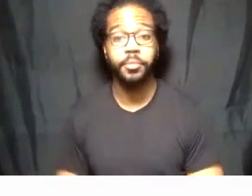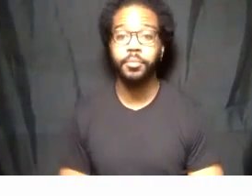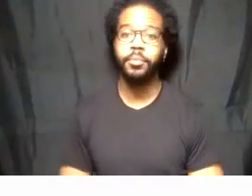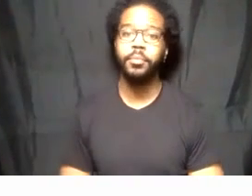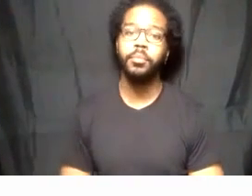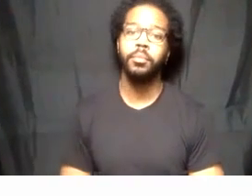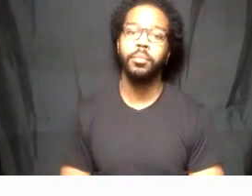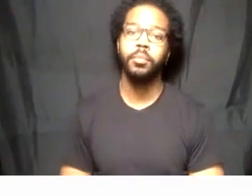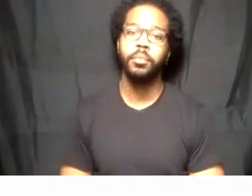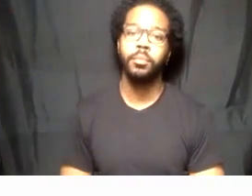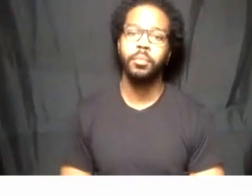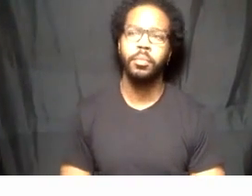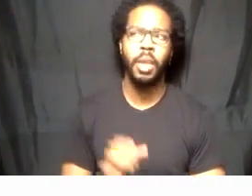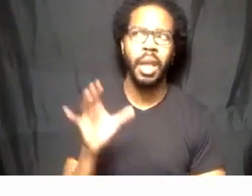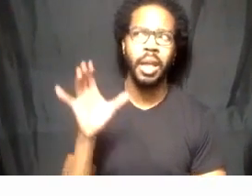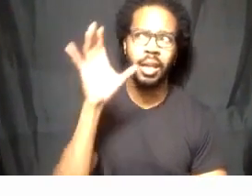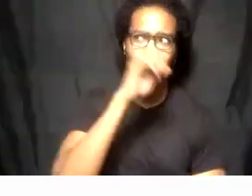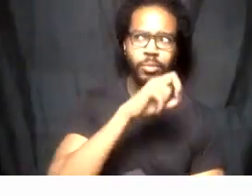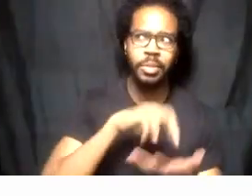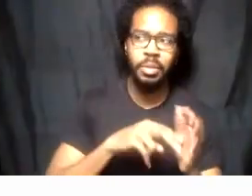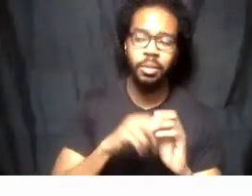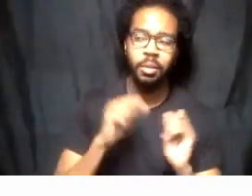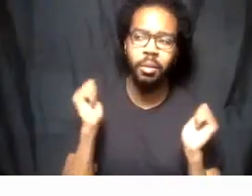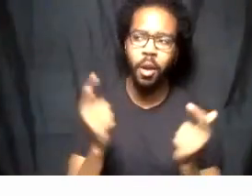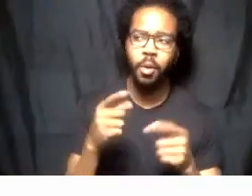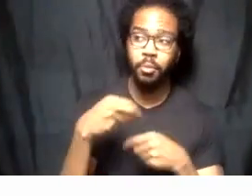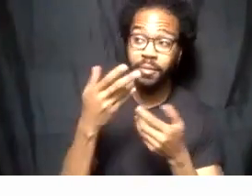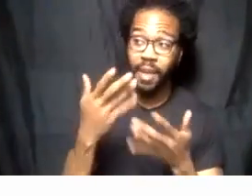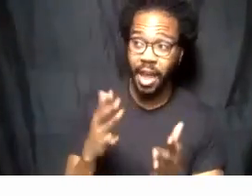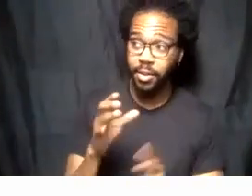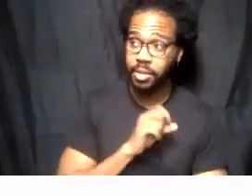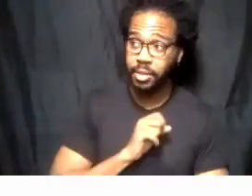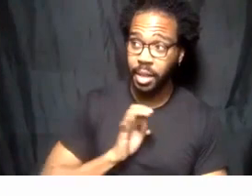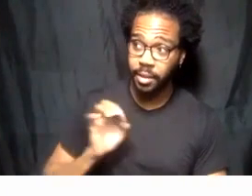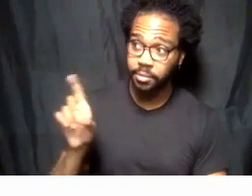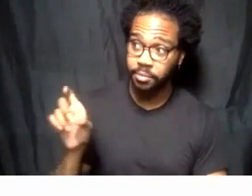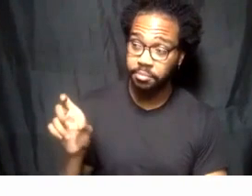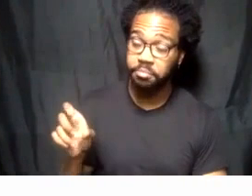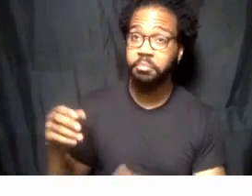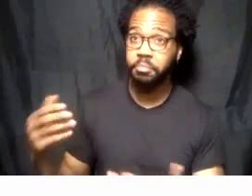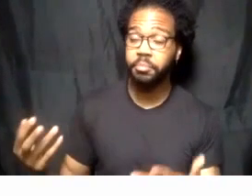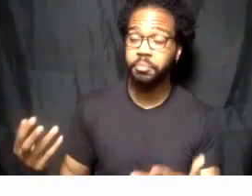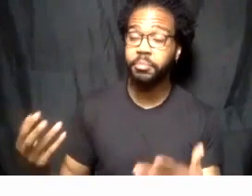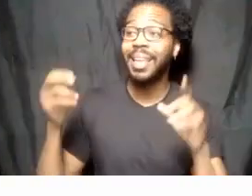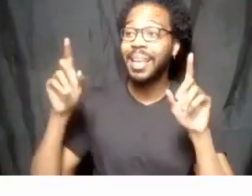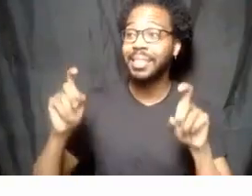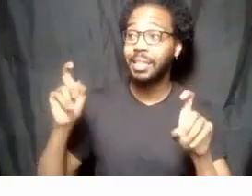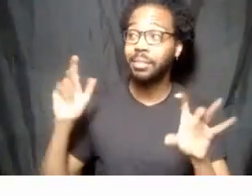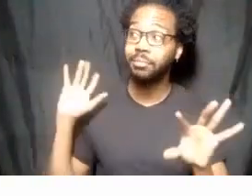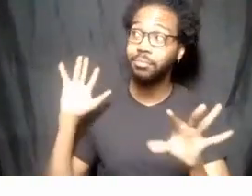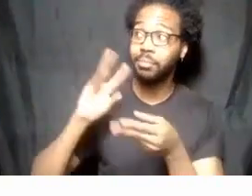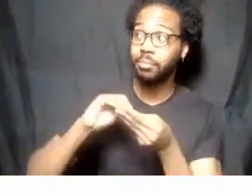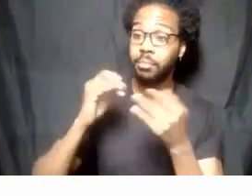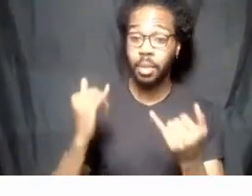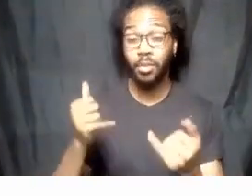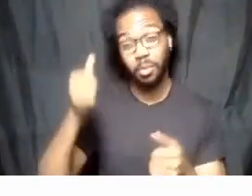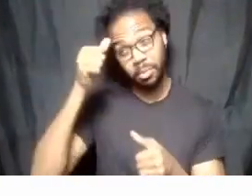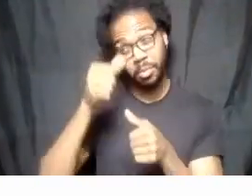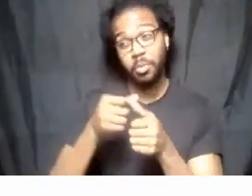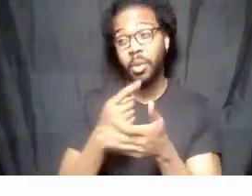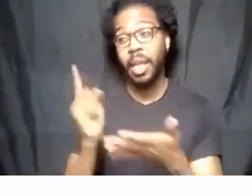I assume that means all provider staff. So the testing to date, as I said last week, there was an